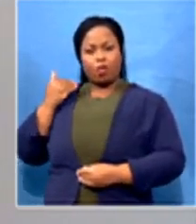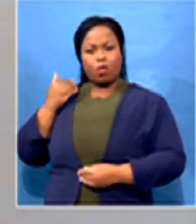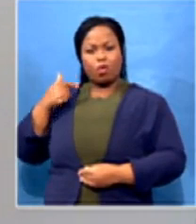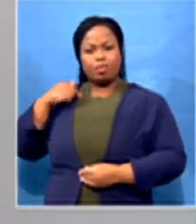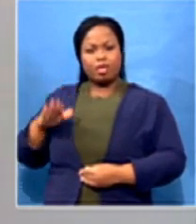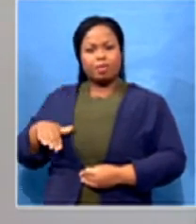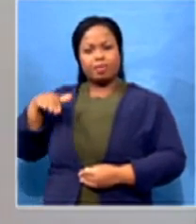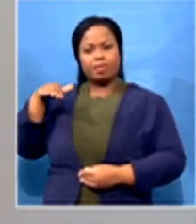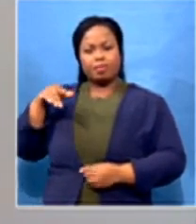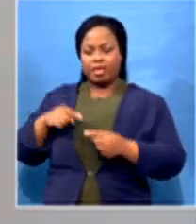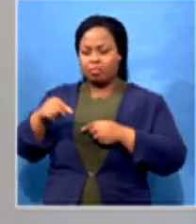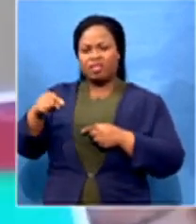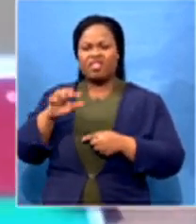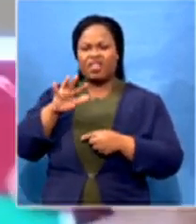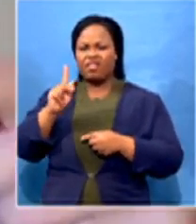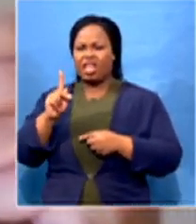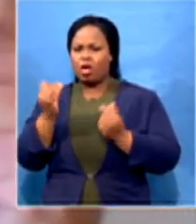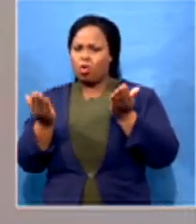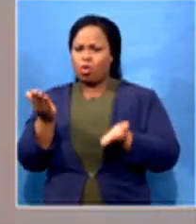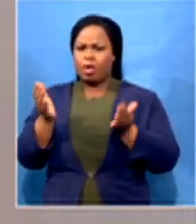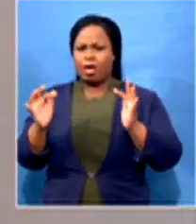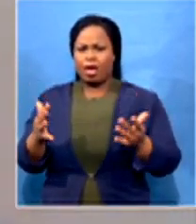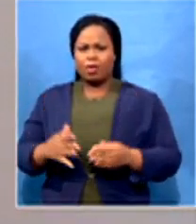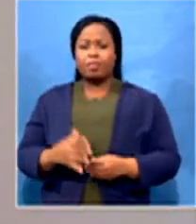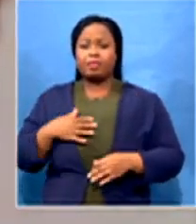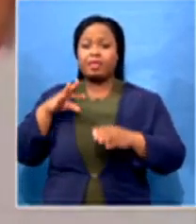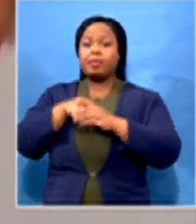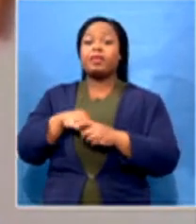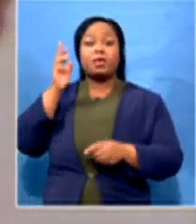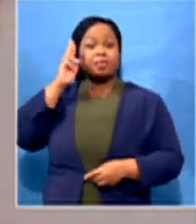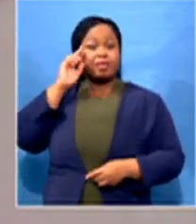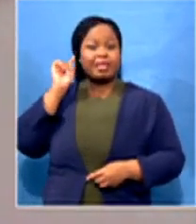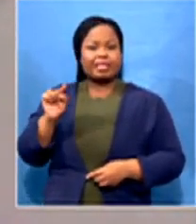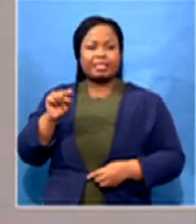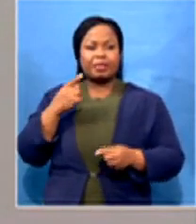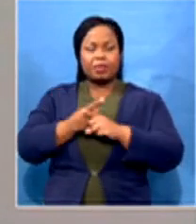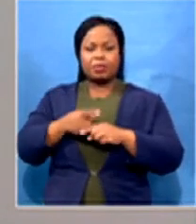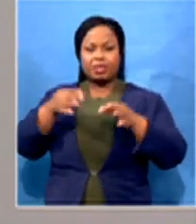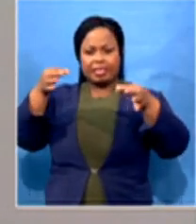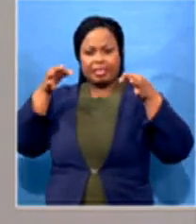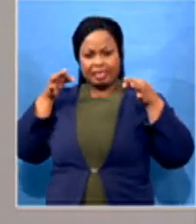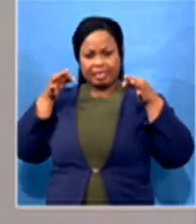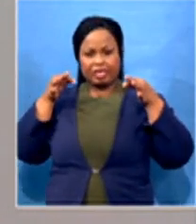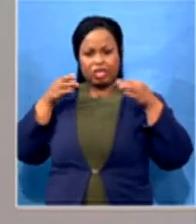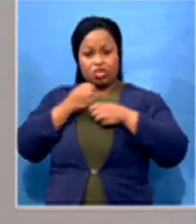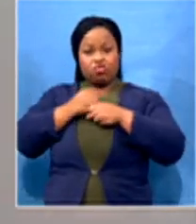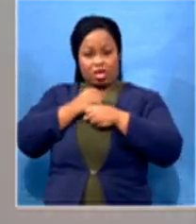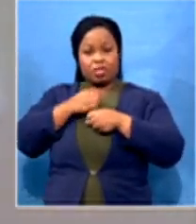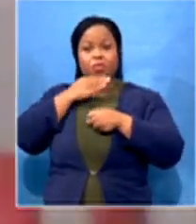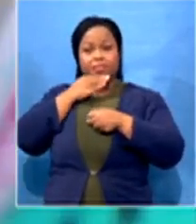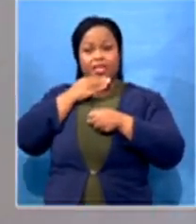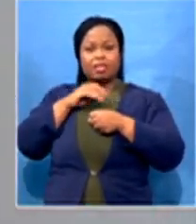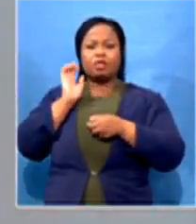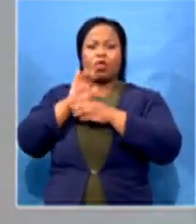when you're doing a 5K, but I've entered. That's my original number, and they've given it to me in green, which means they've acknowledged that I've done more